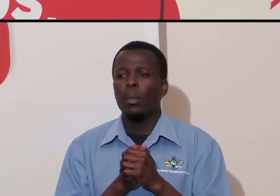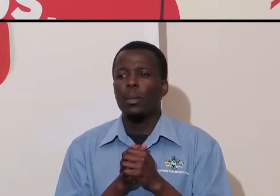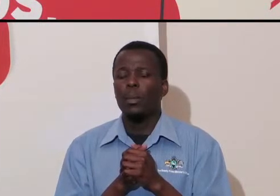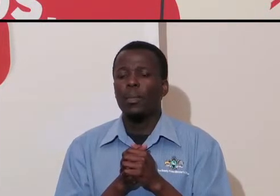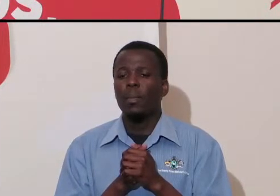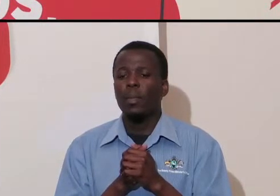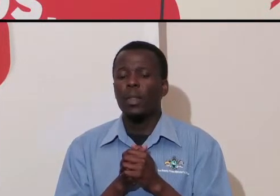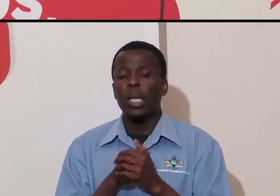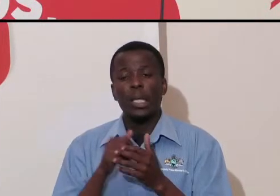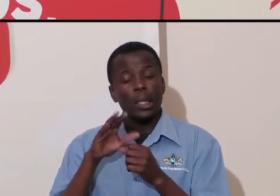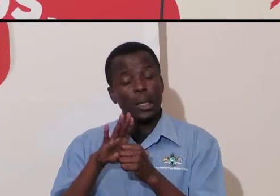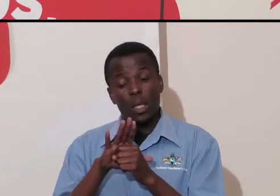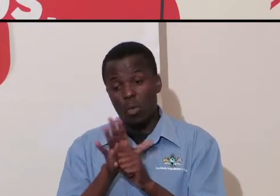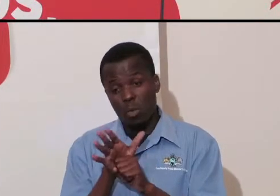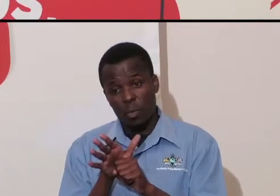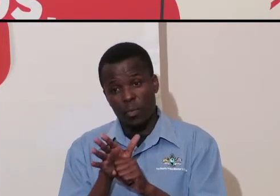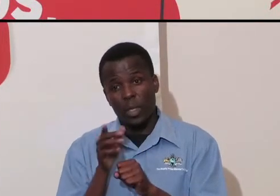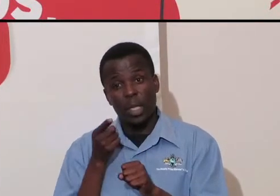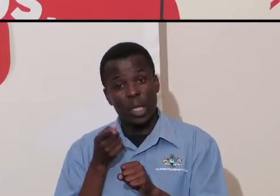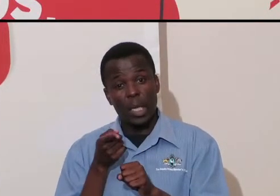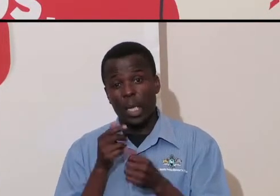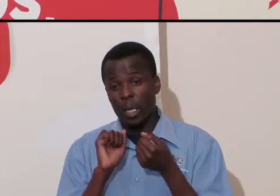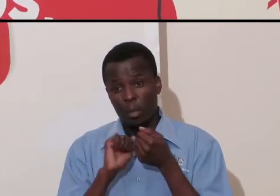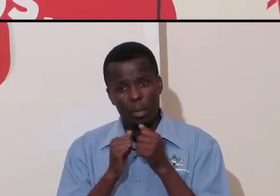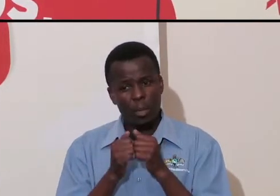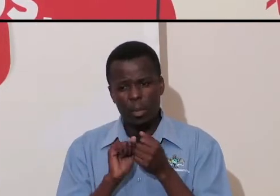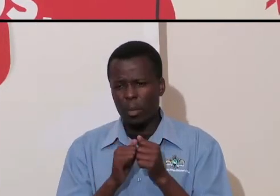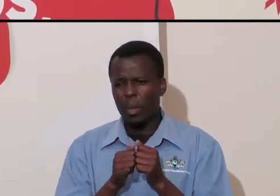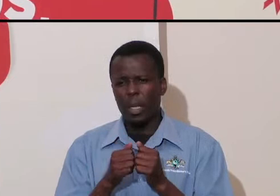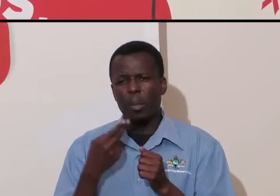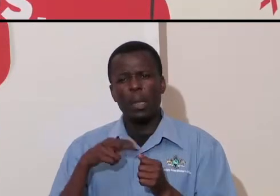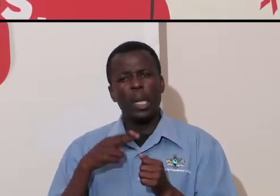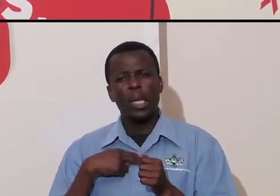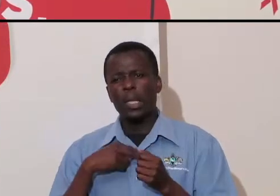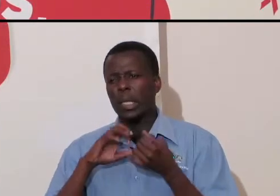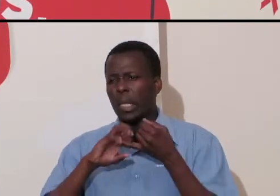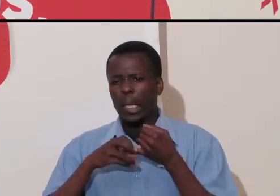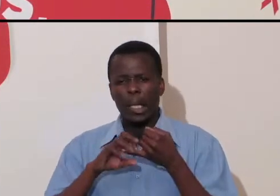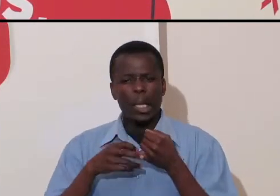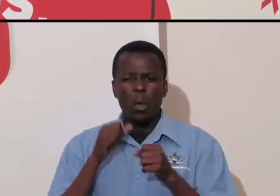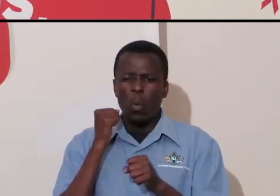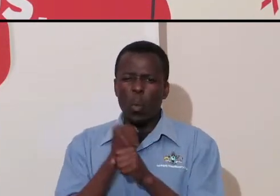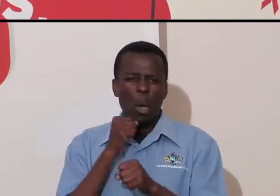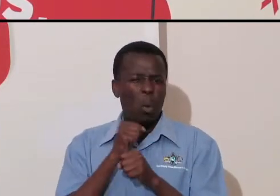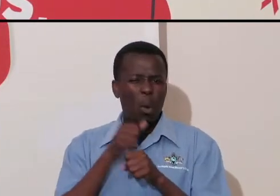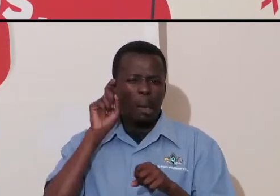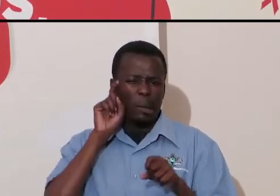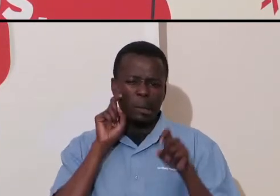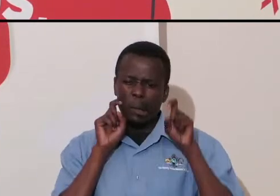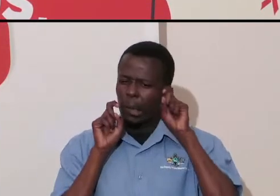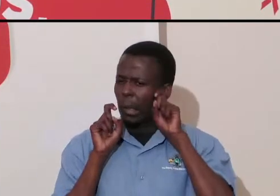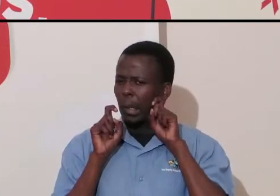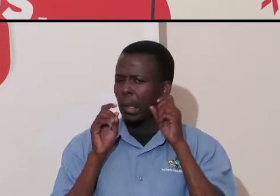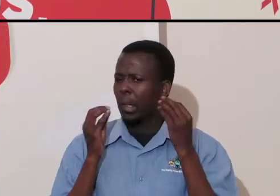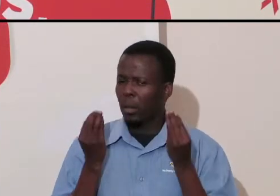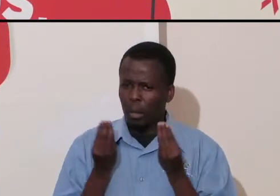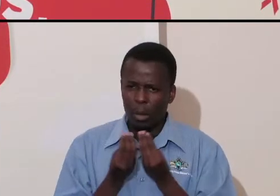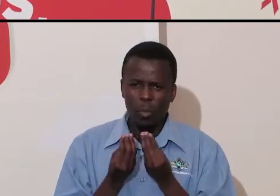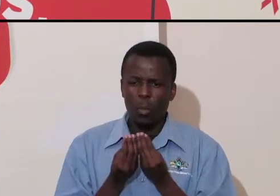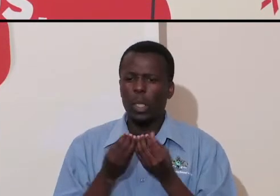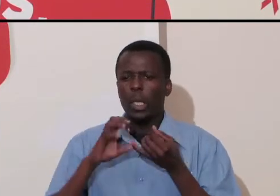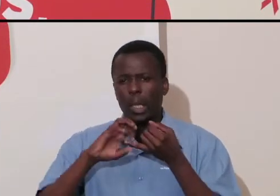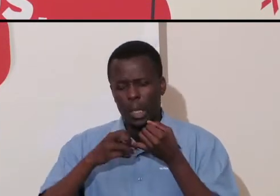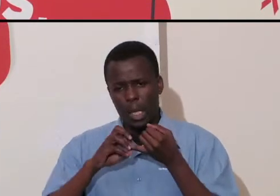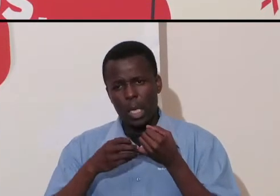In terms of COVID, together, we really worked hard. We dug together, we built coalitions so that we